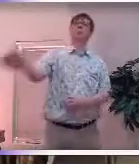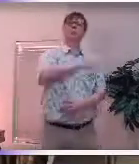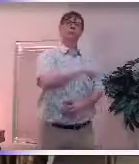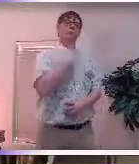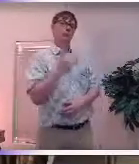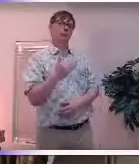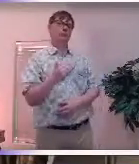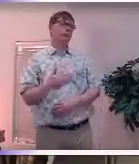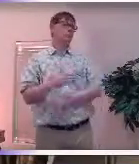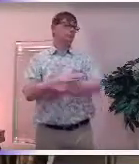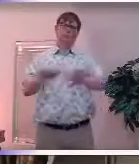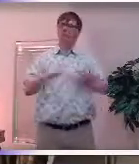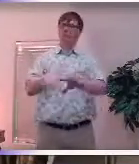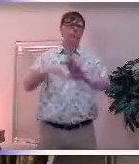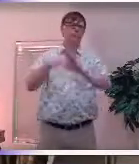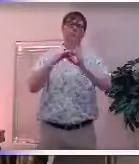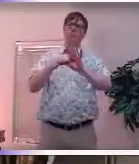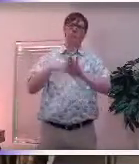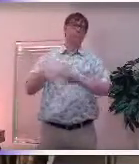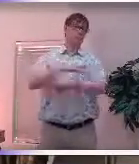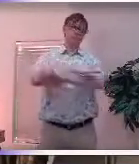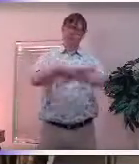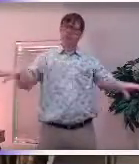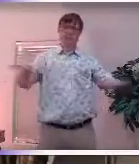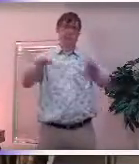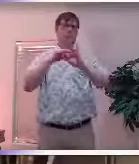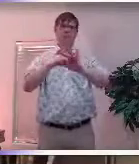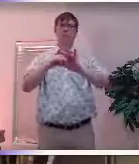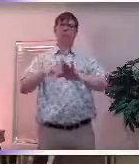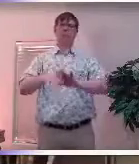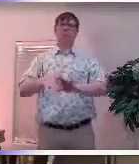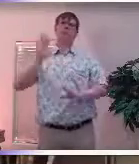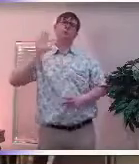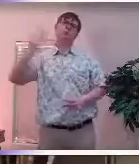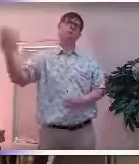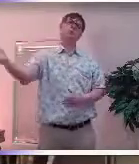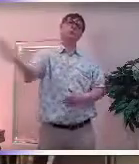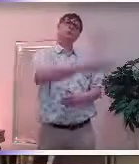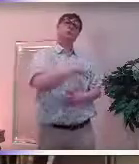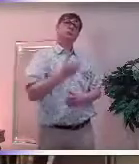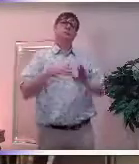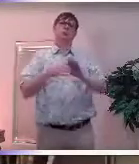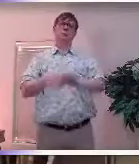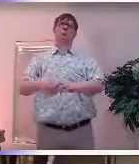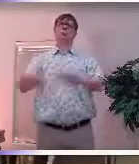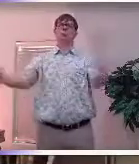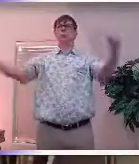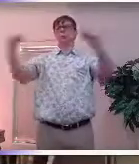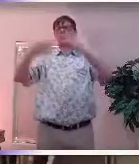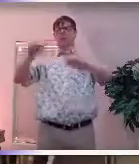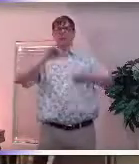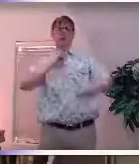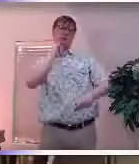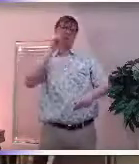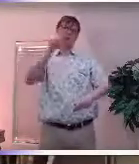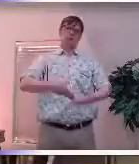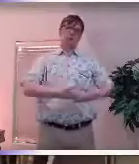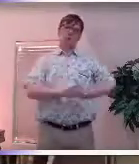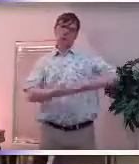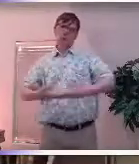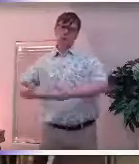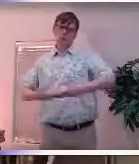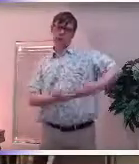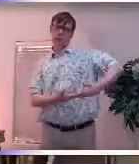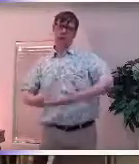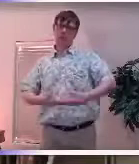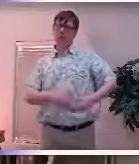a thing. They're not the thing that we've had with us since the day that we were born. You